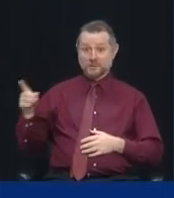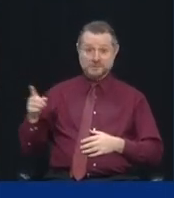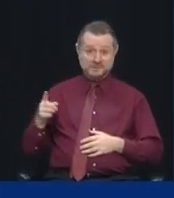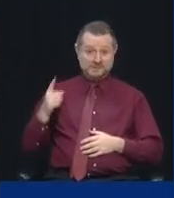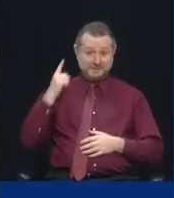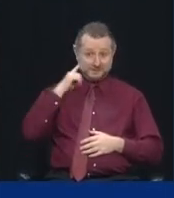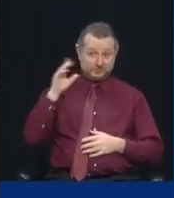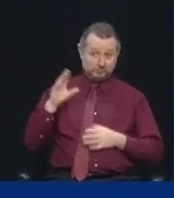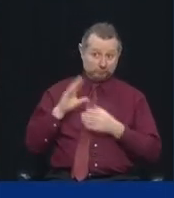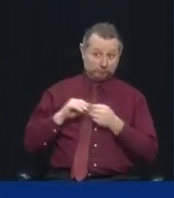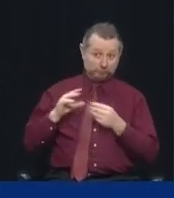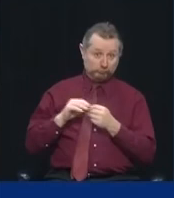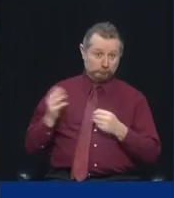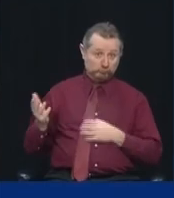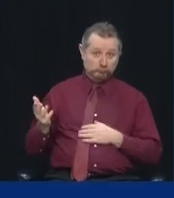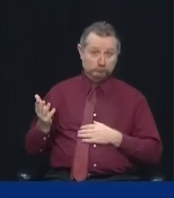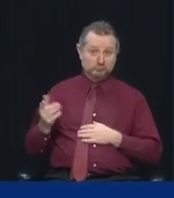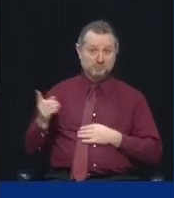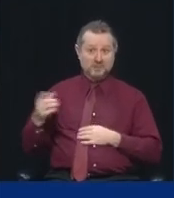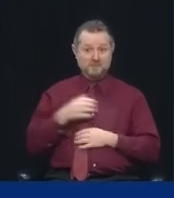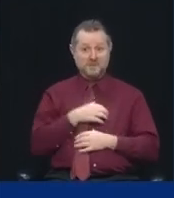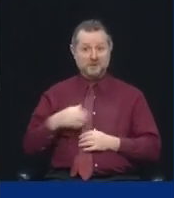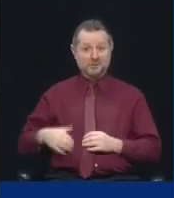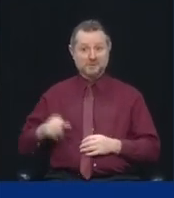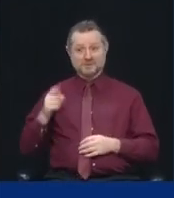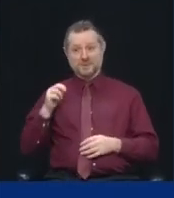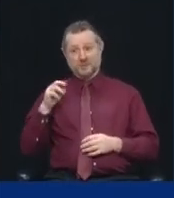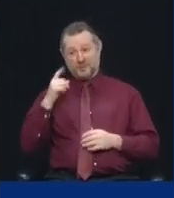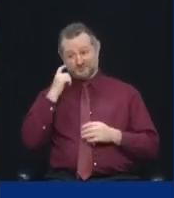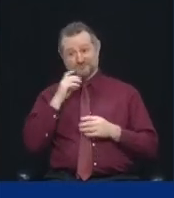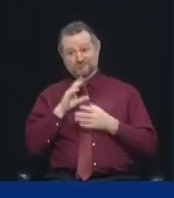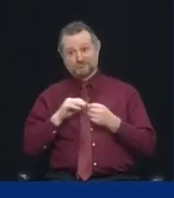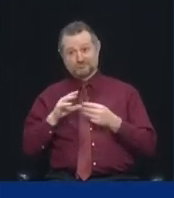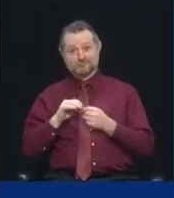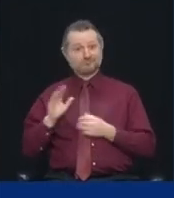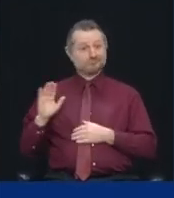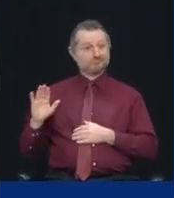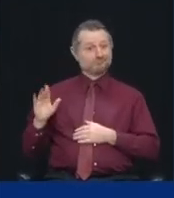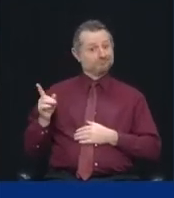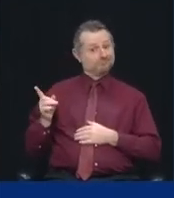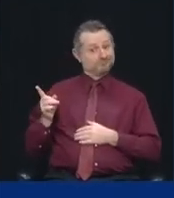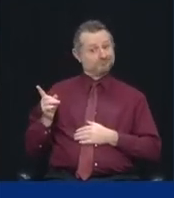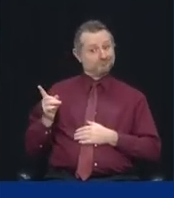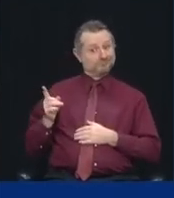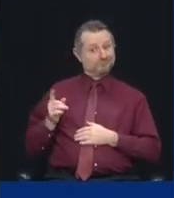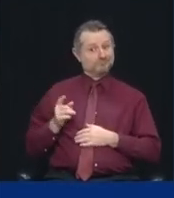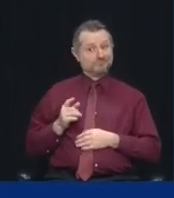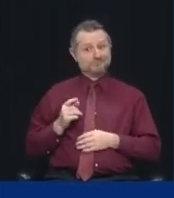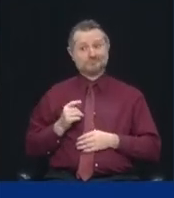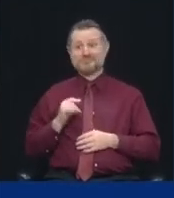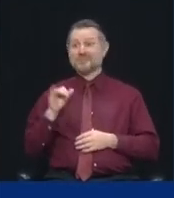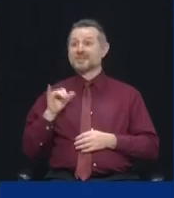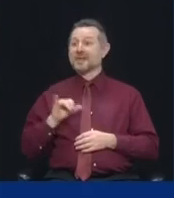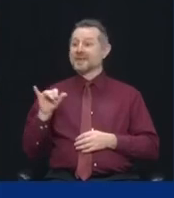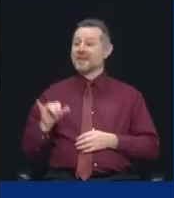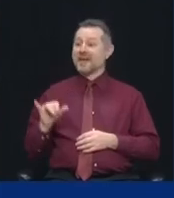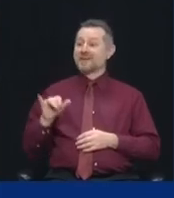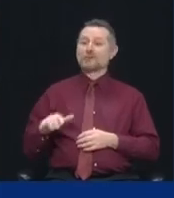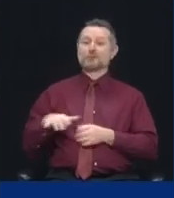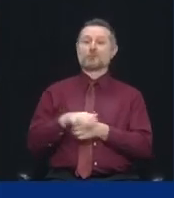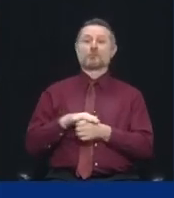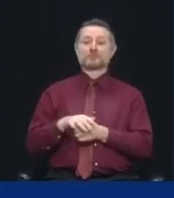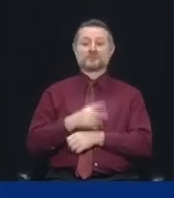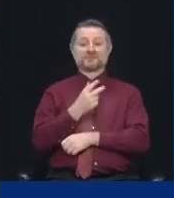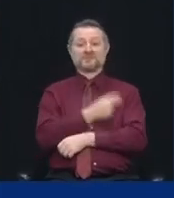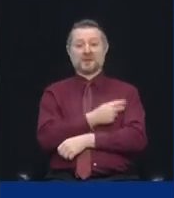comments. Mayor Spano just said that we are accustomed to get the vaccine so we can get back